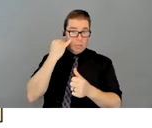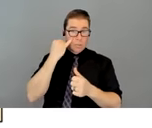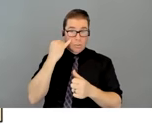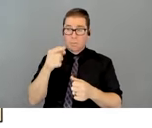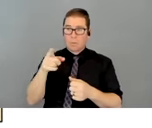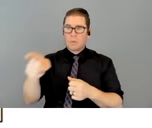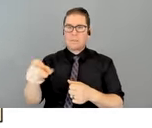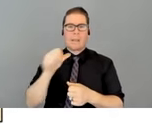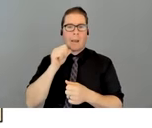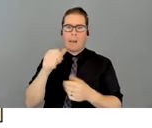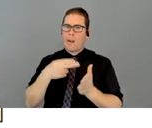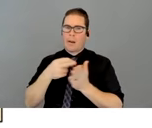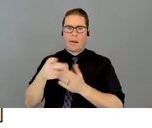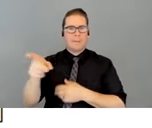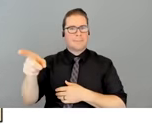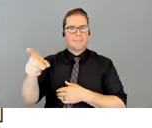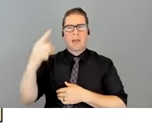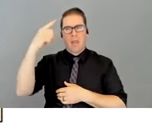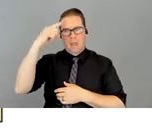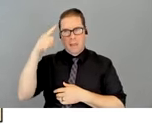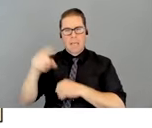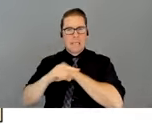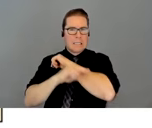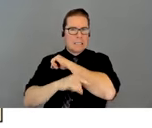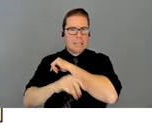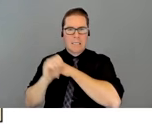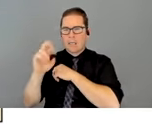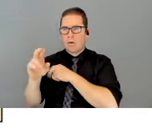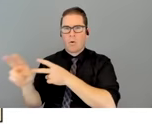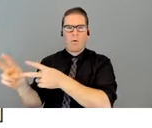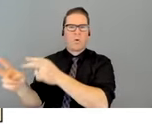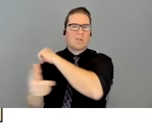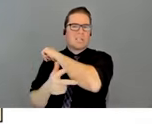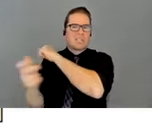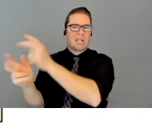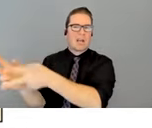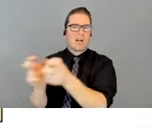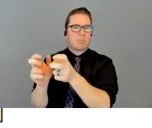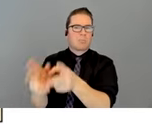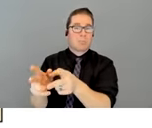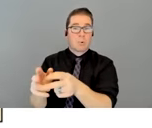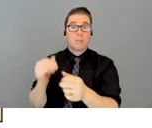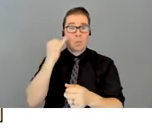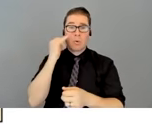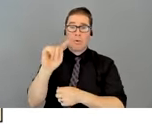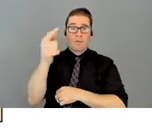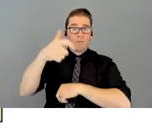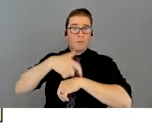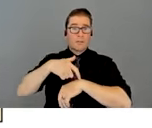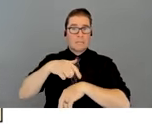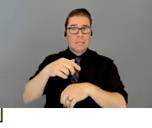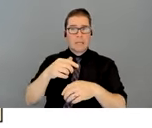that there's suspected cheating or plagiarism. If it's the first incident, we encourage you to meet with the student kind of right